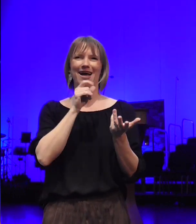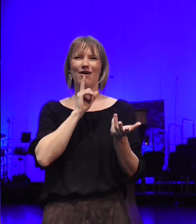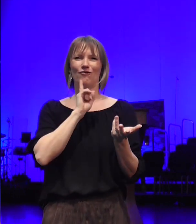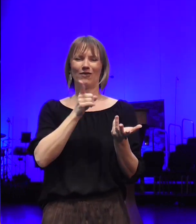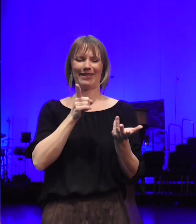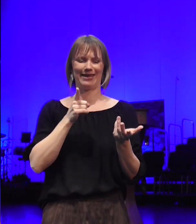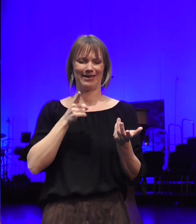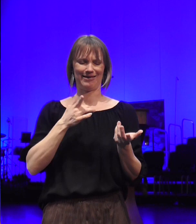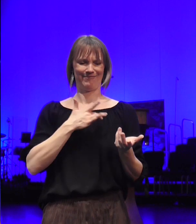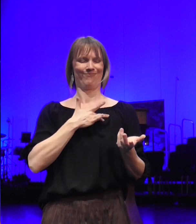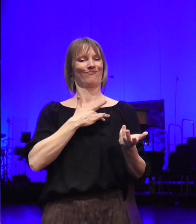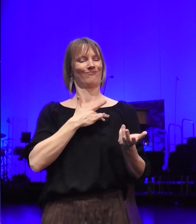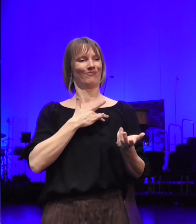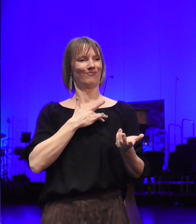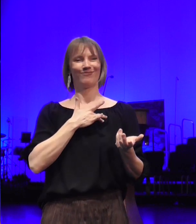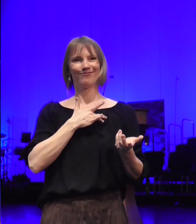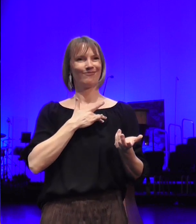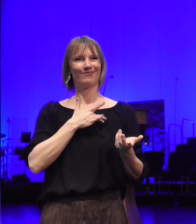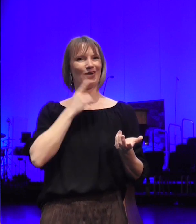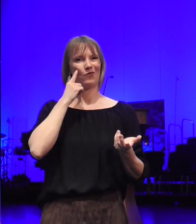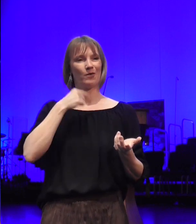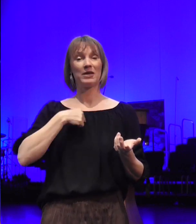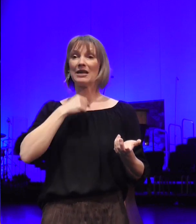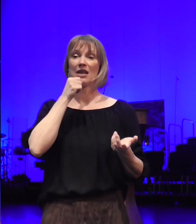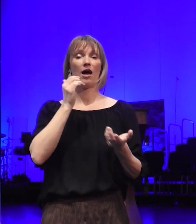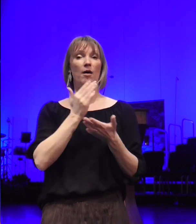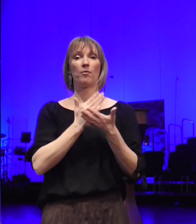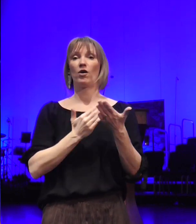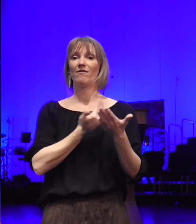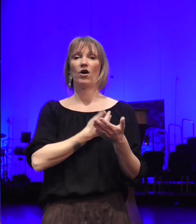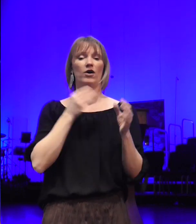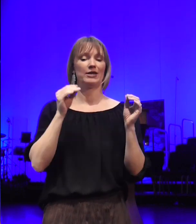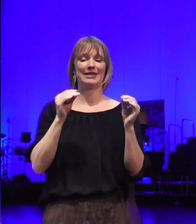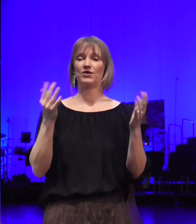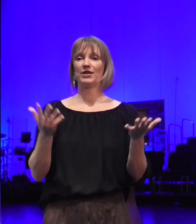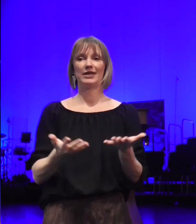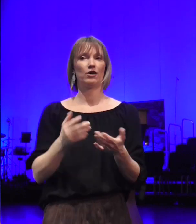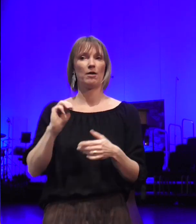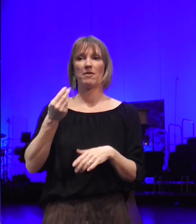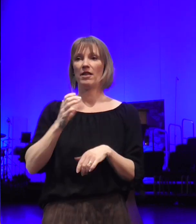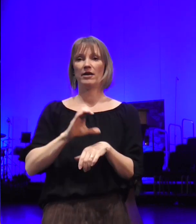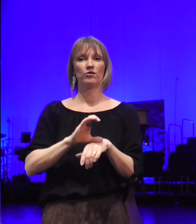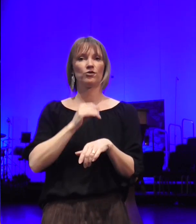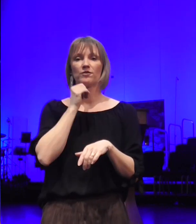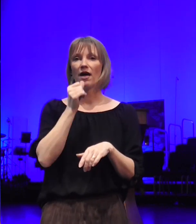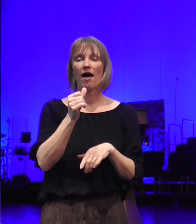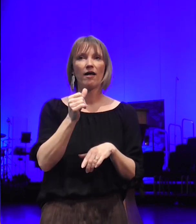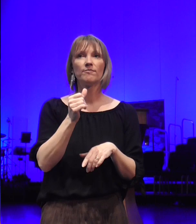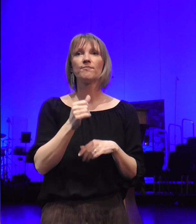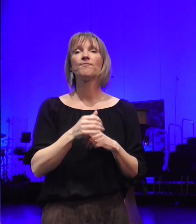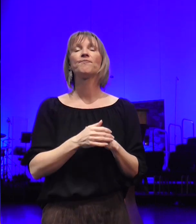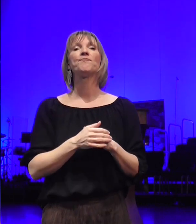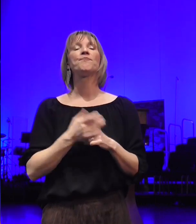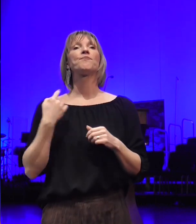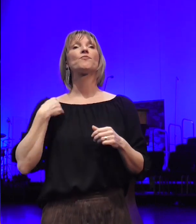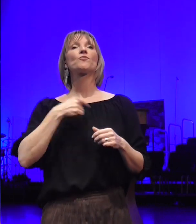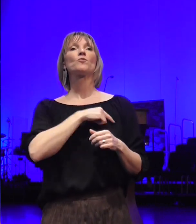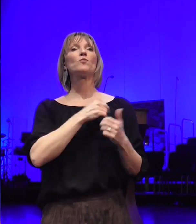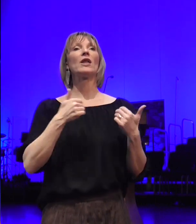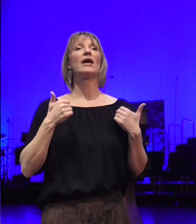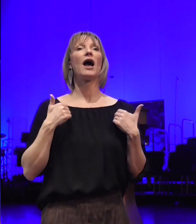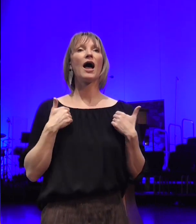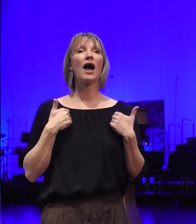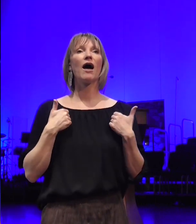necessarily resonant with me, and it's not part of our teaching here at Mile High Church. We have what